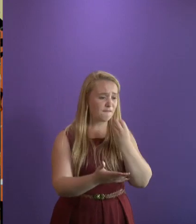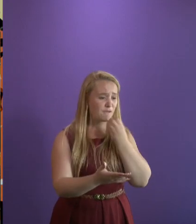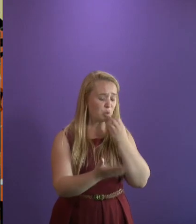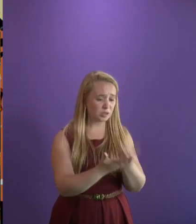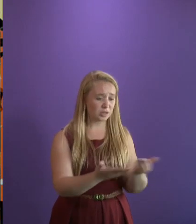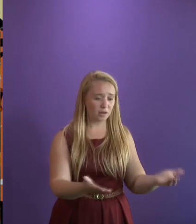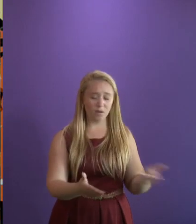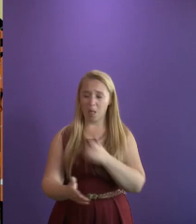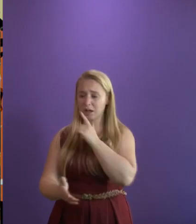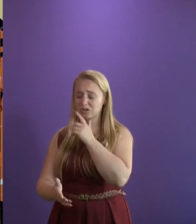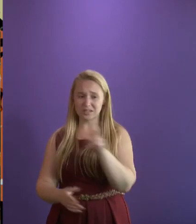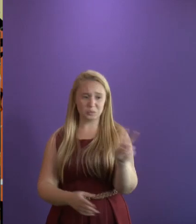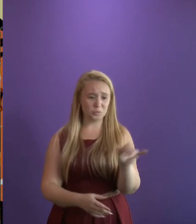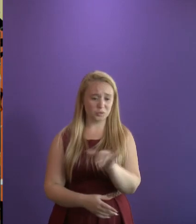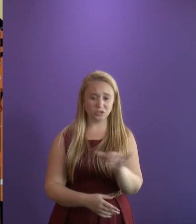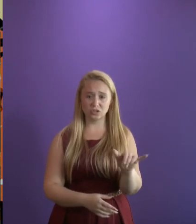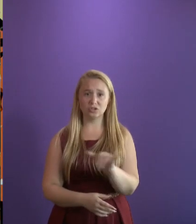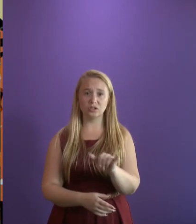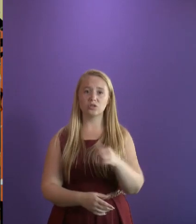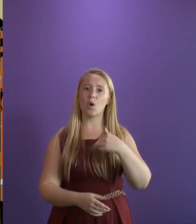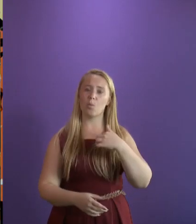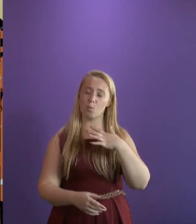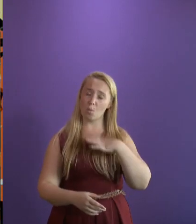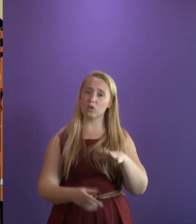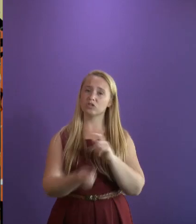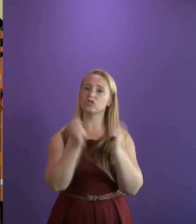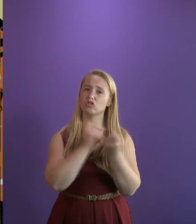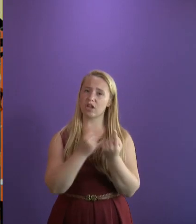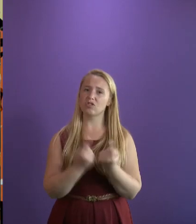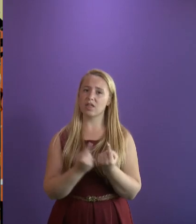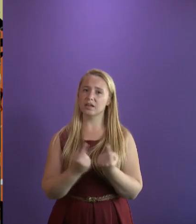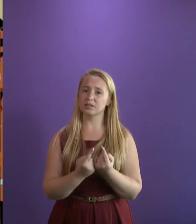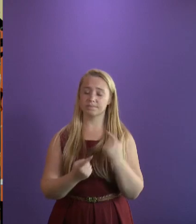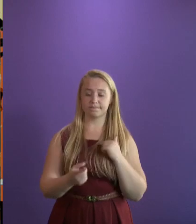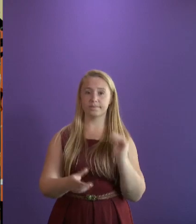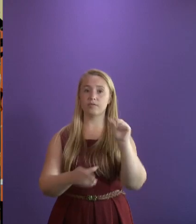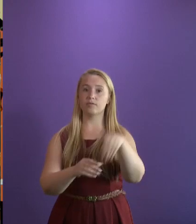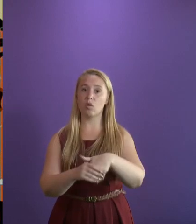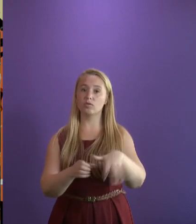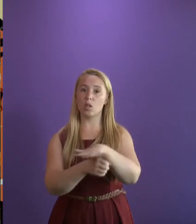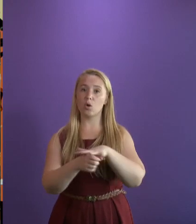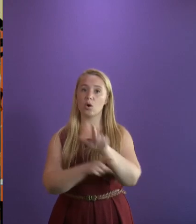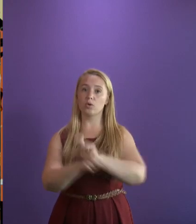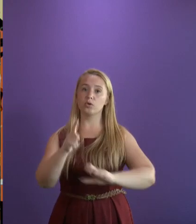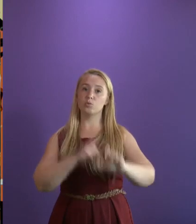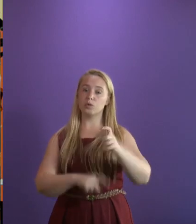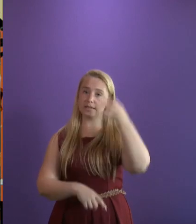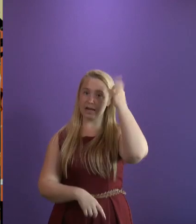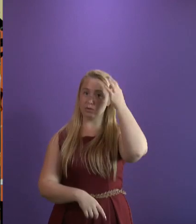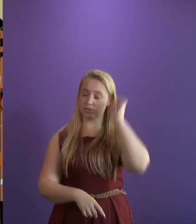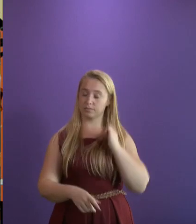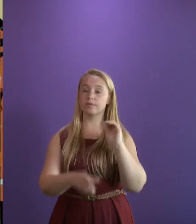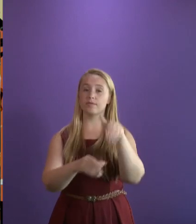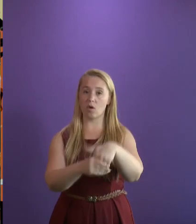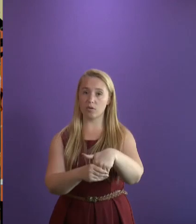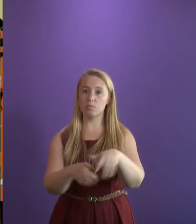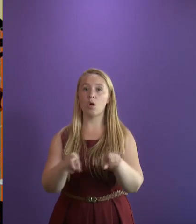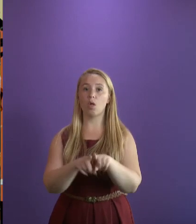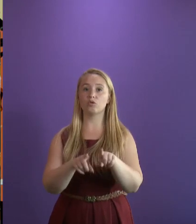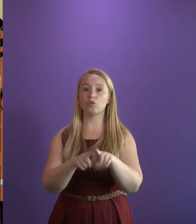wanted to do something to make a change and to make a difference. I got involved with the local community council. I also got involved with my